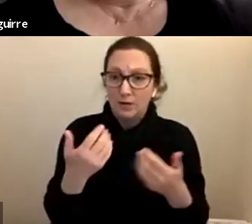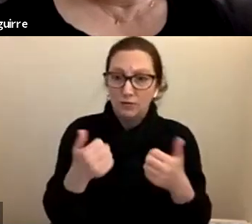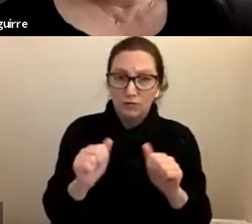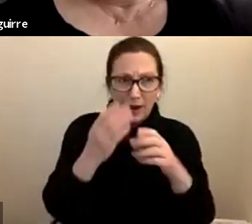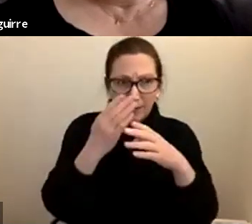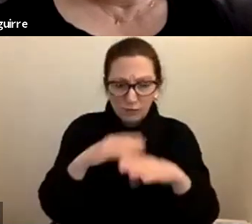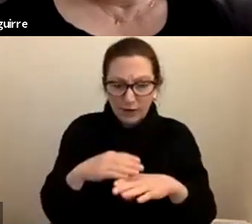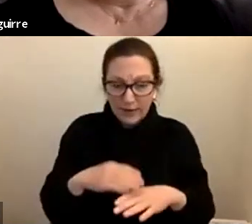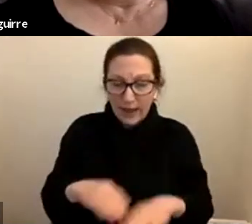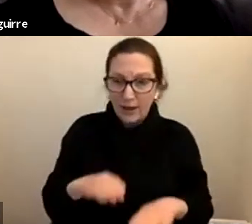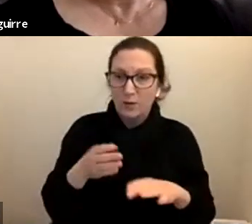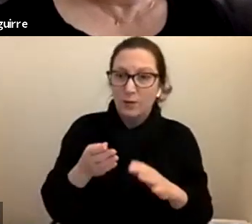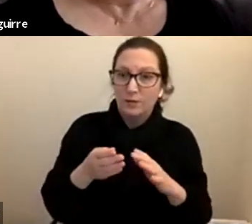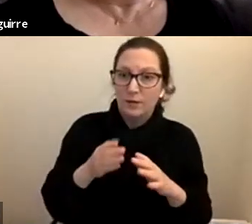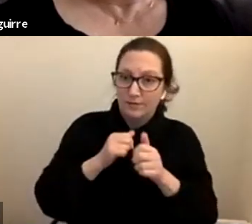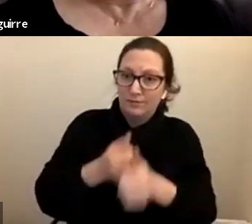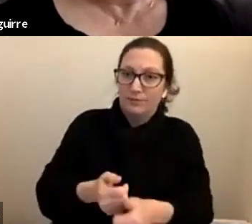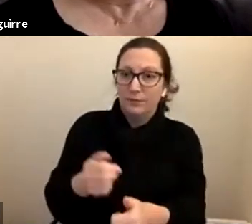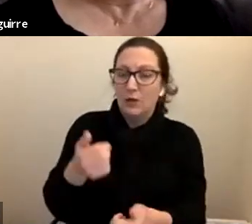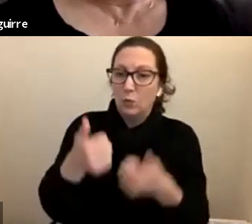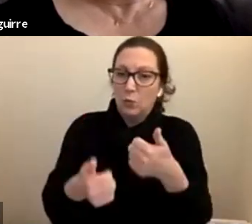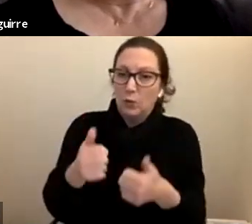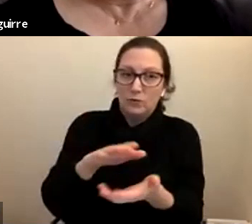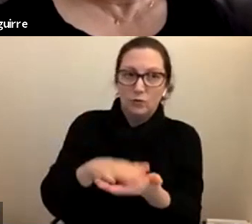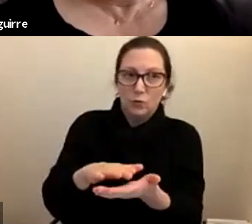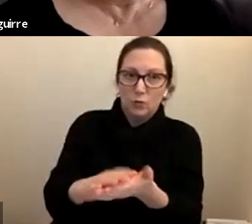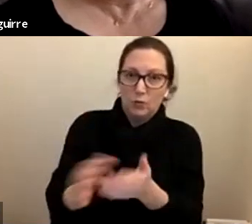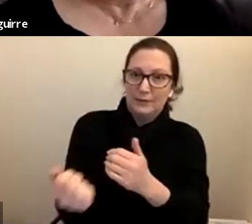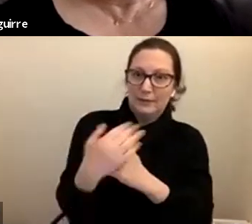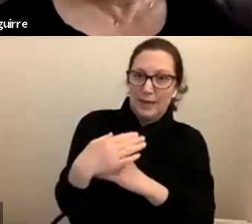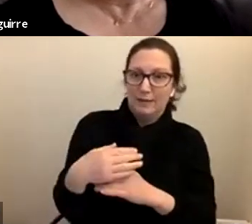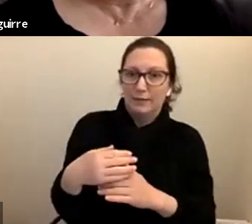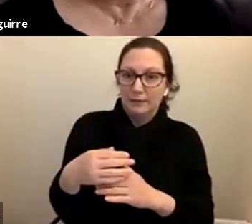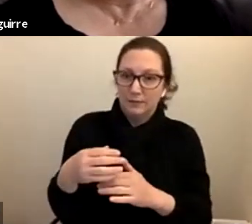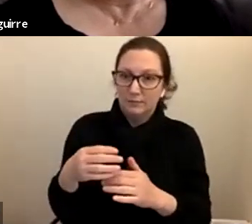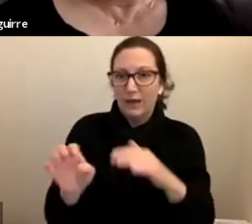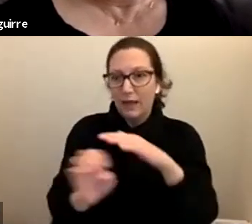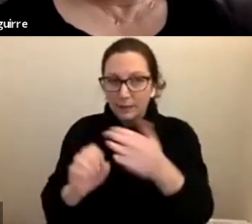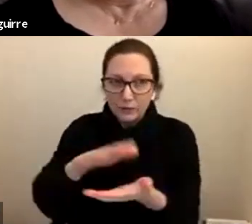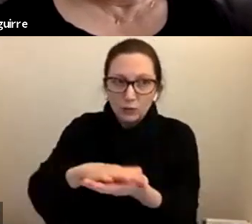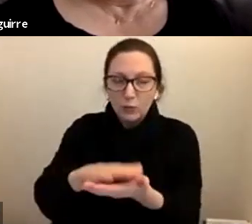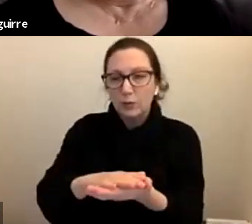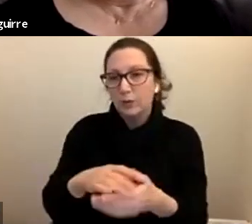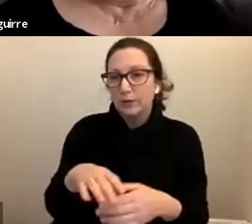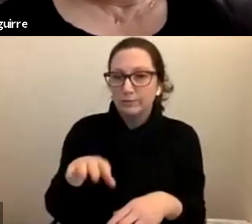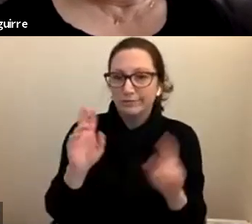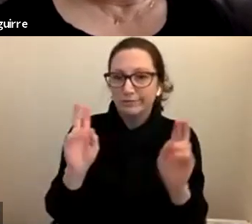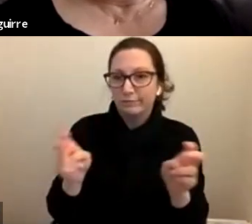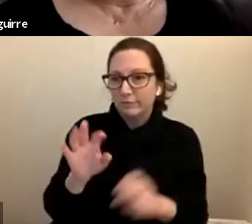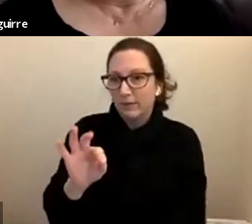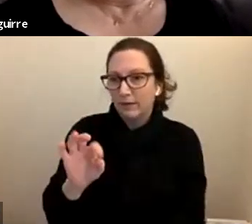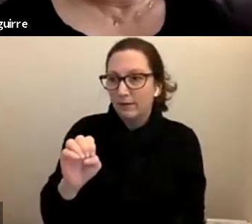by feeder school and race and socioeconomic status? Thank you.